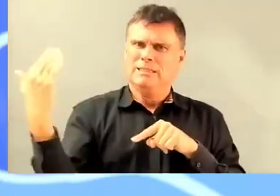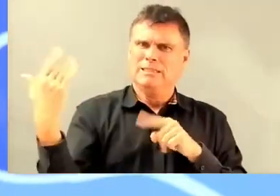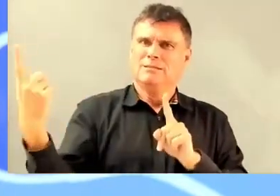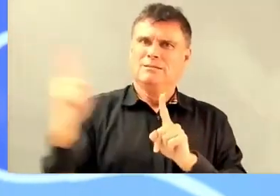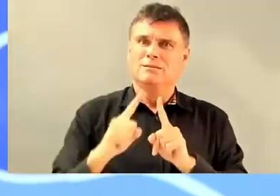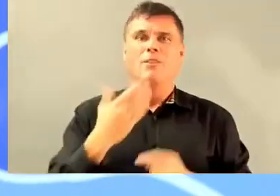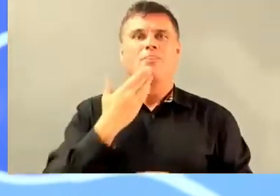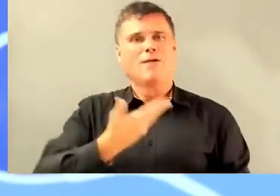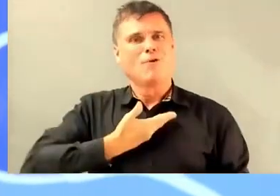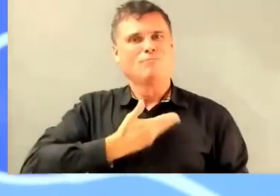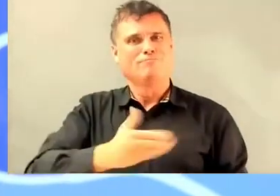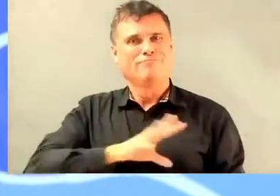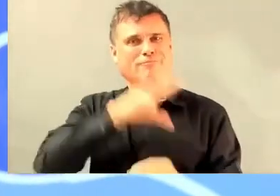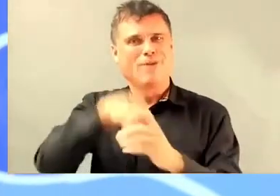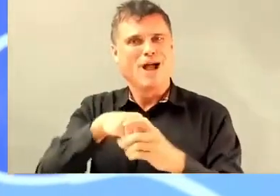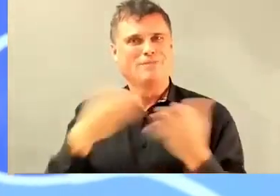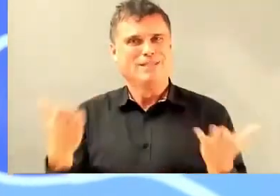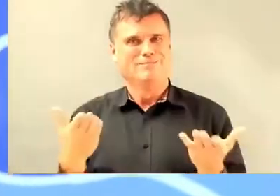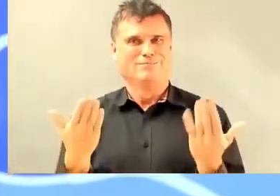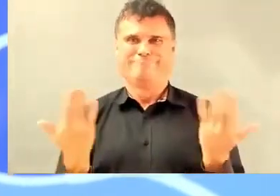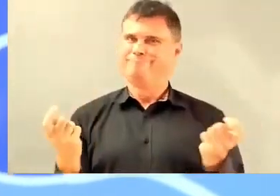today.